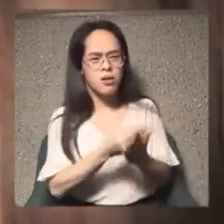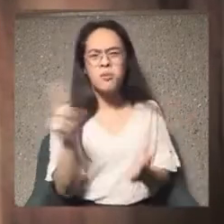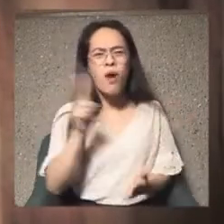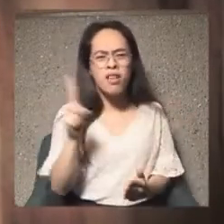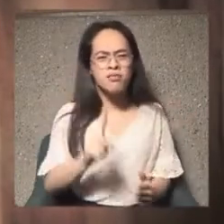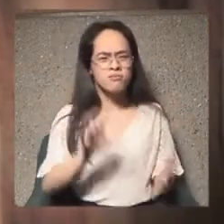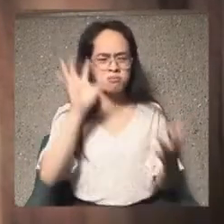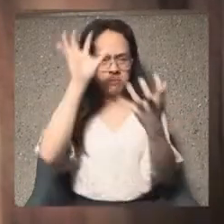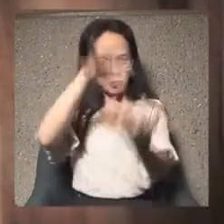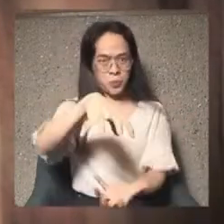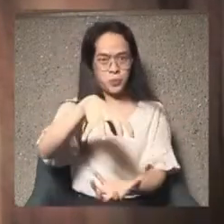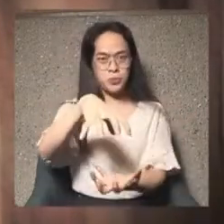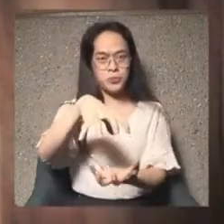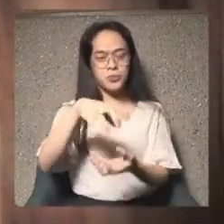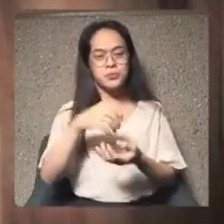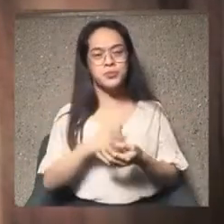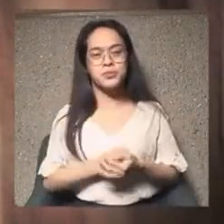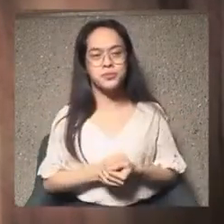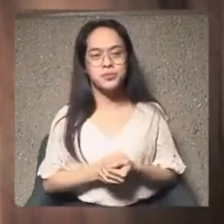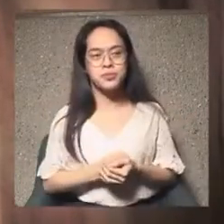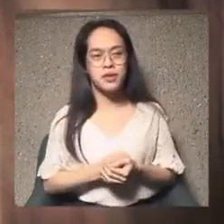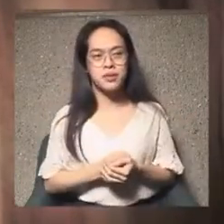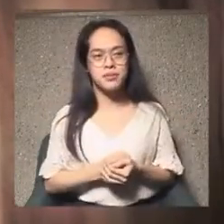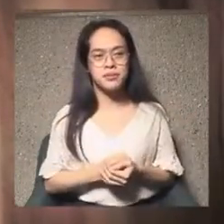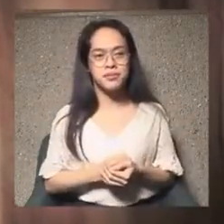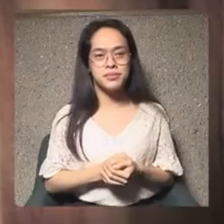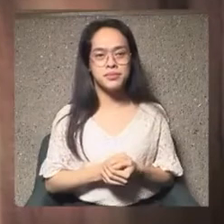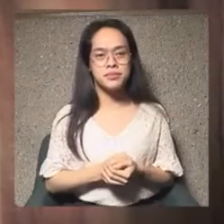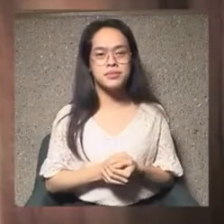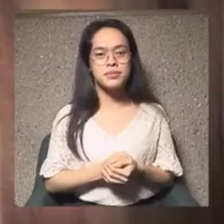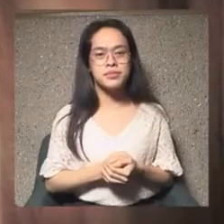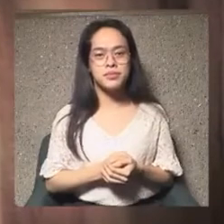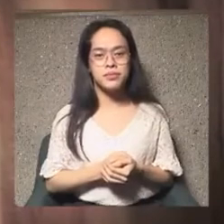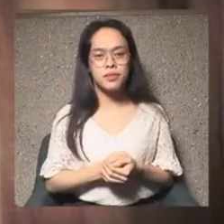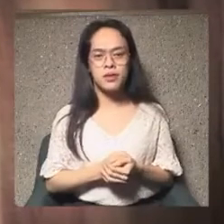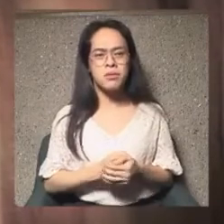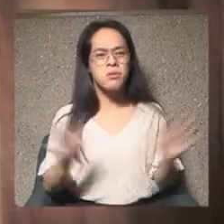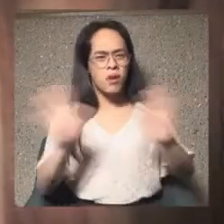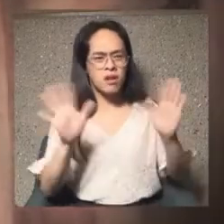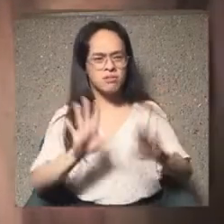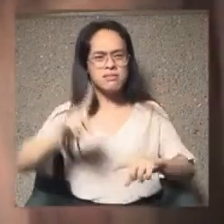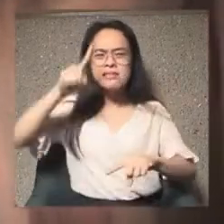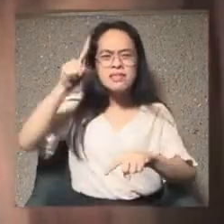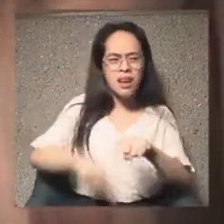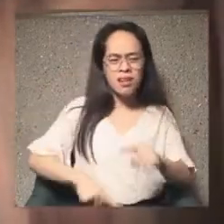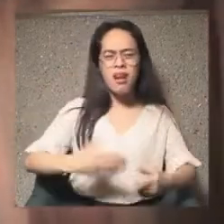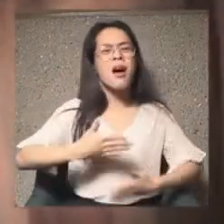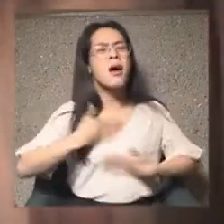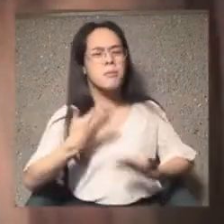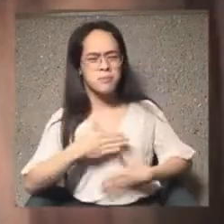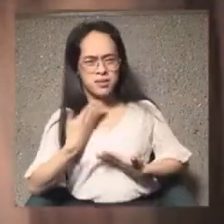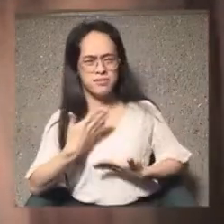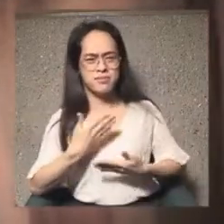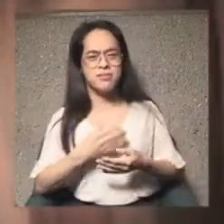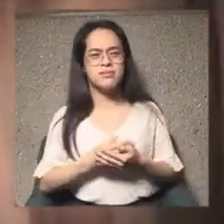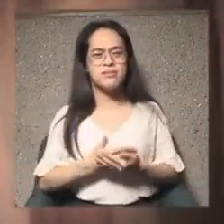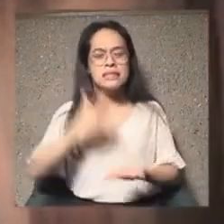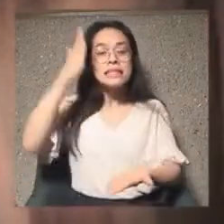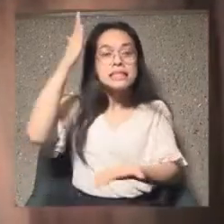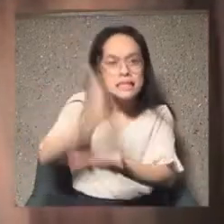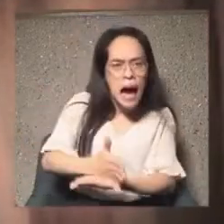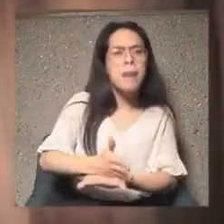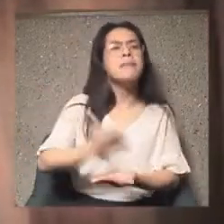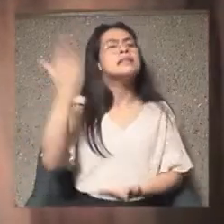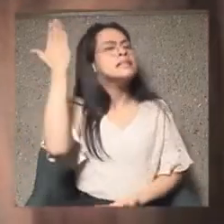yet you do not enjoy it. It wreaks more havoc in your life. Stop pretending that you